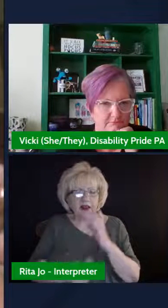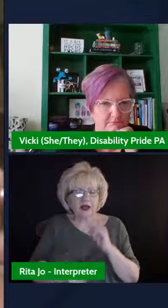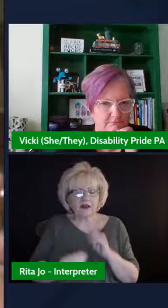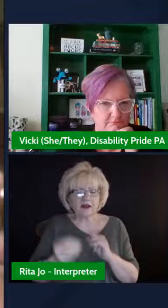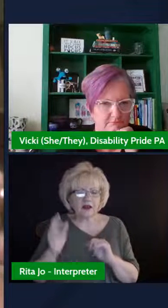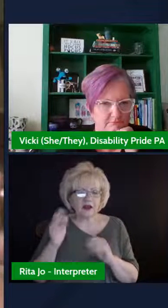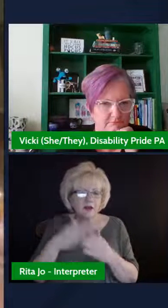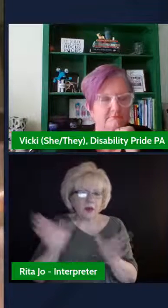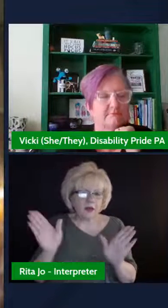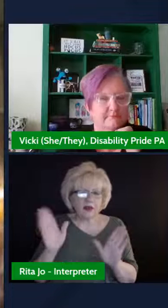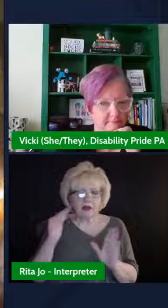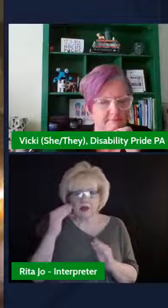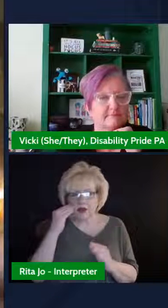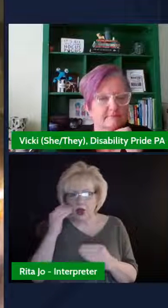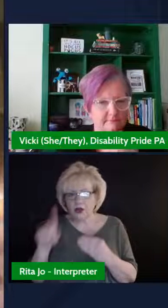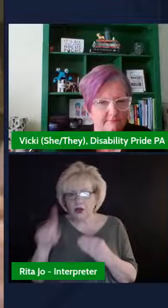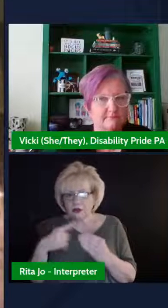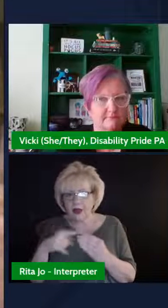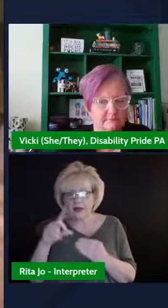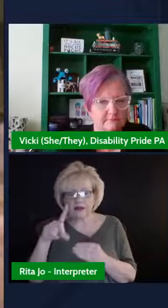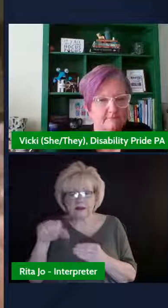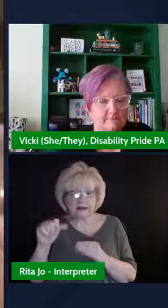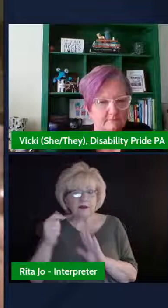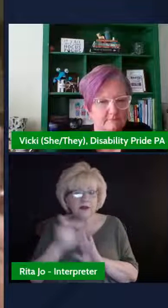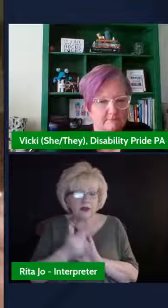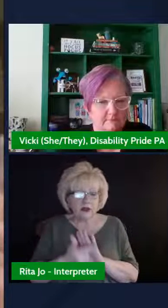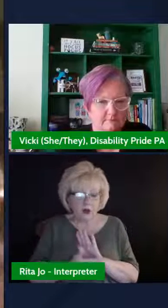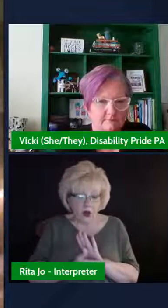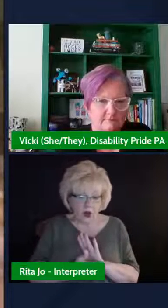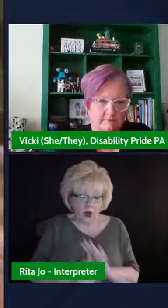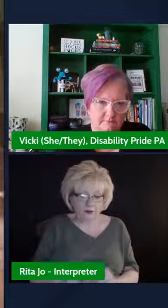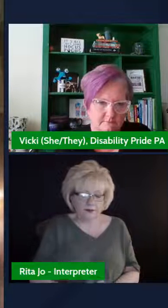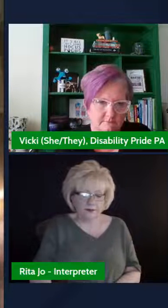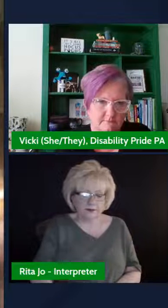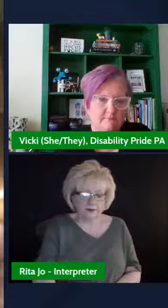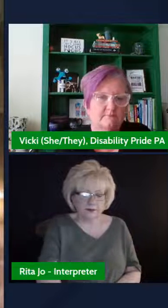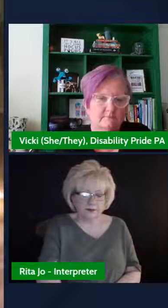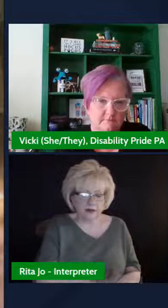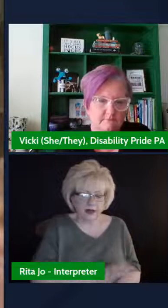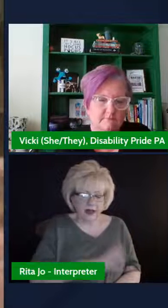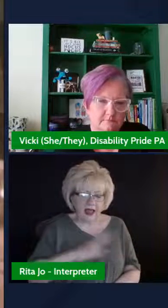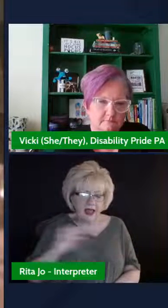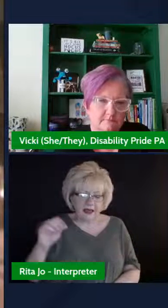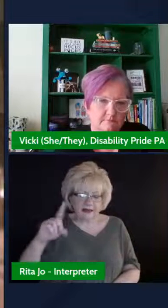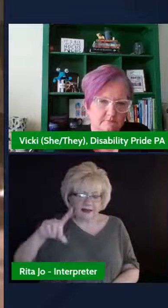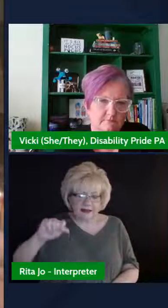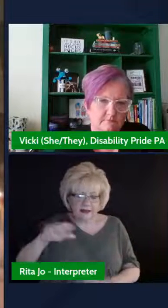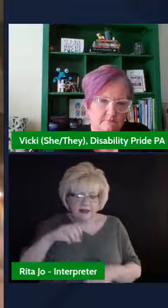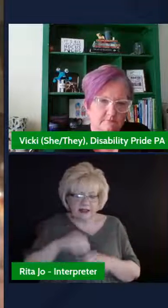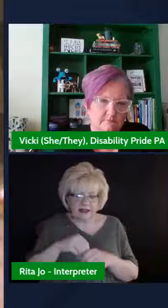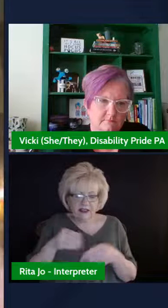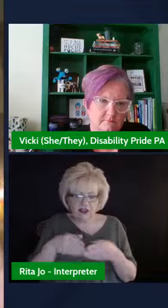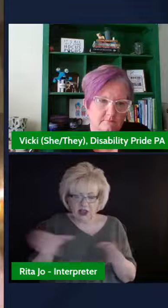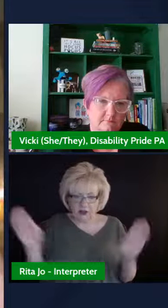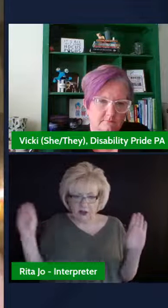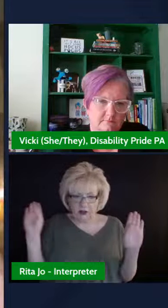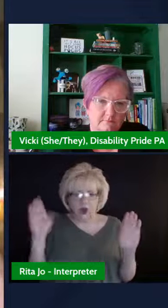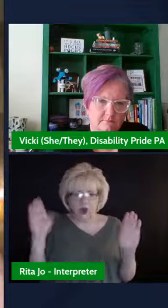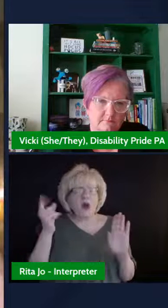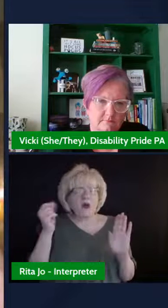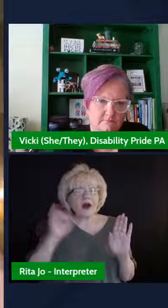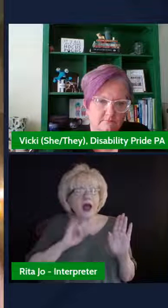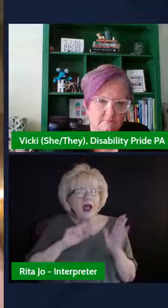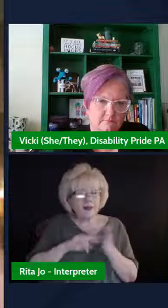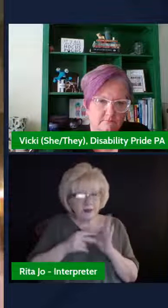around disability law and disability in general. And what I mean by that